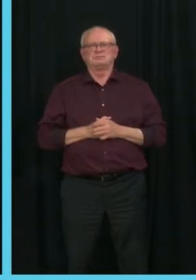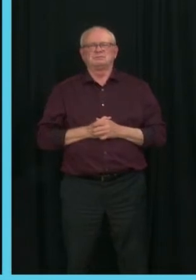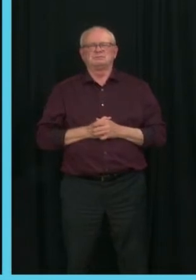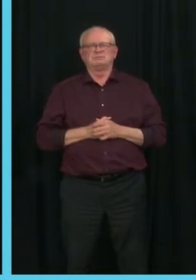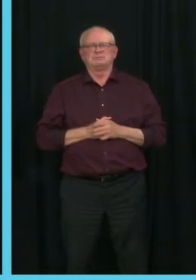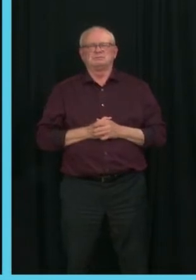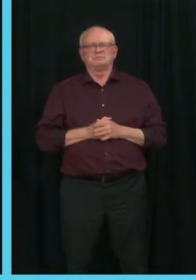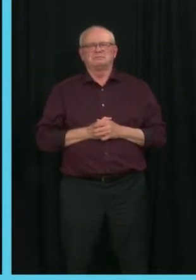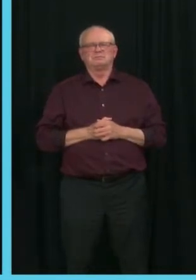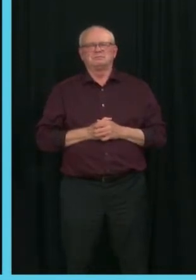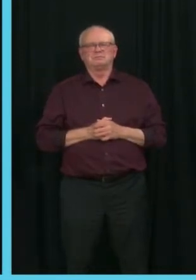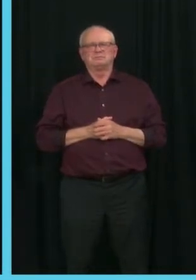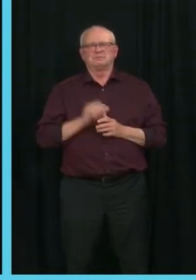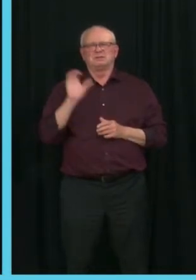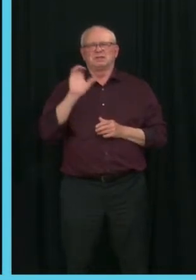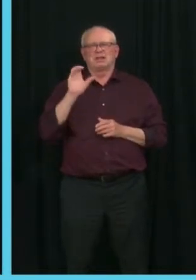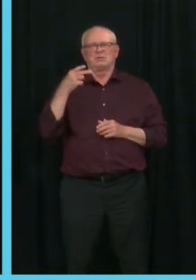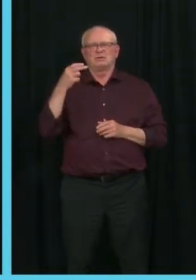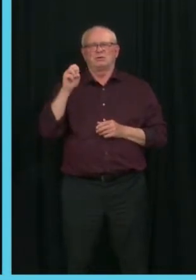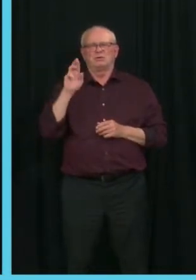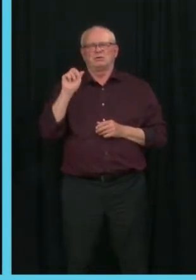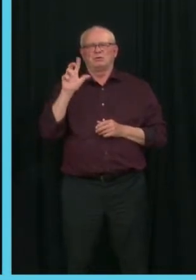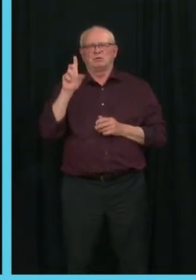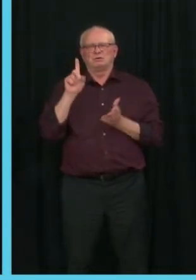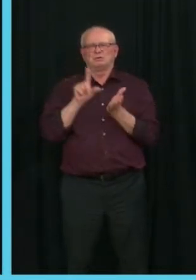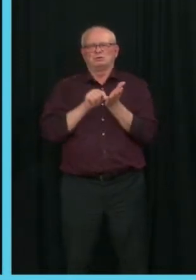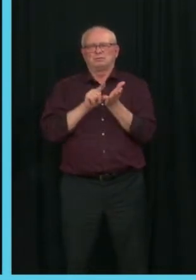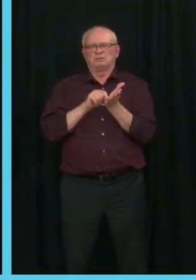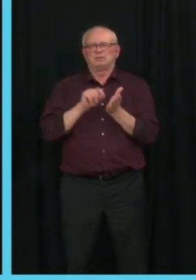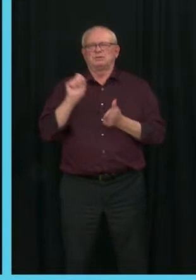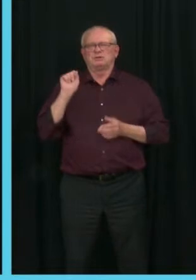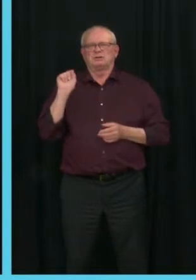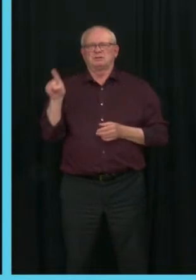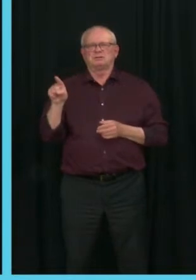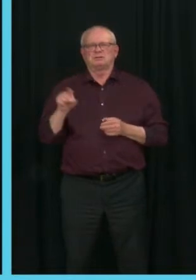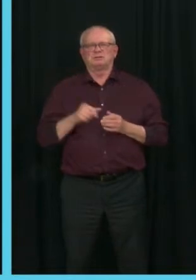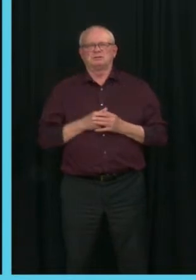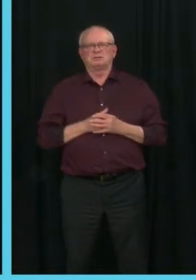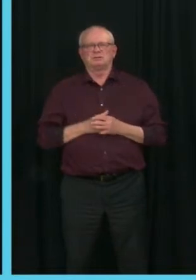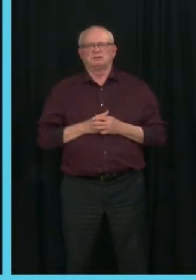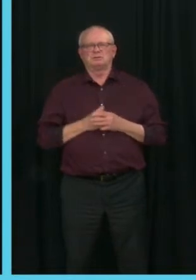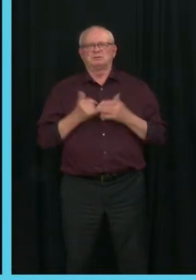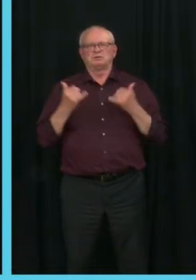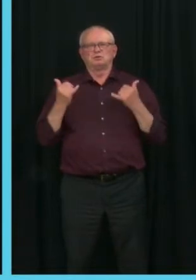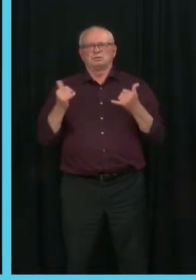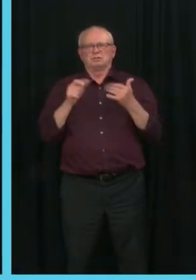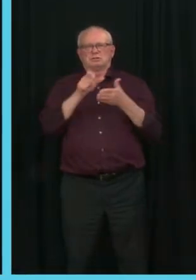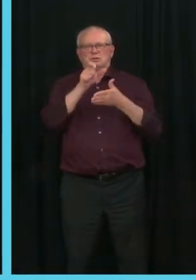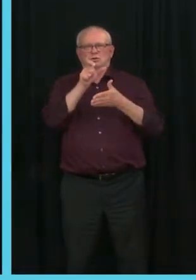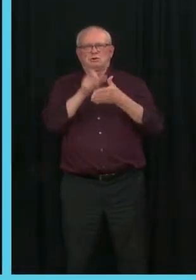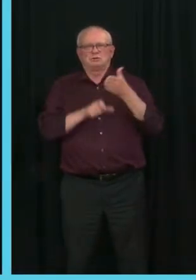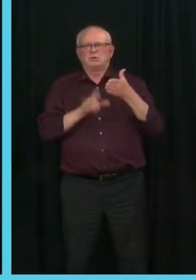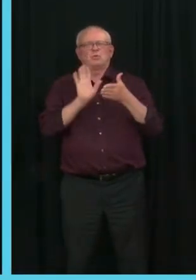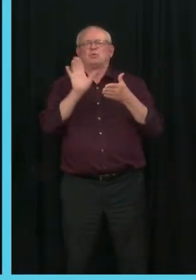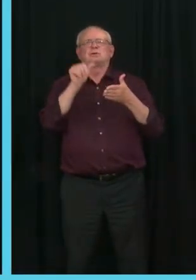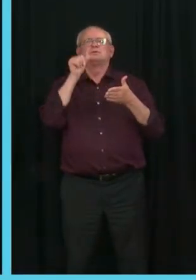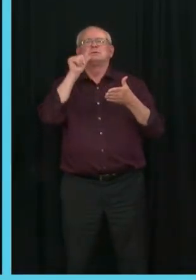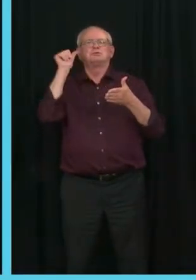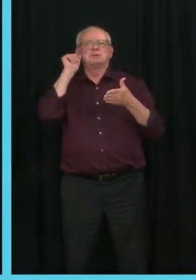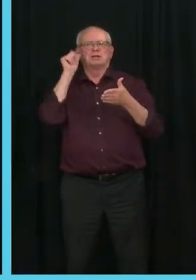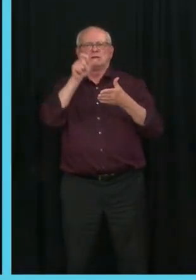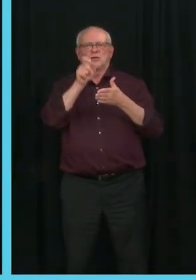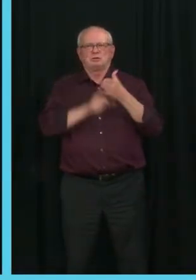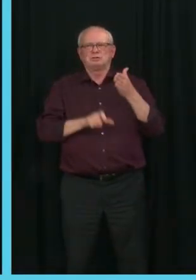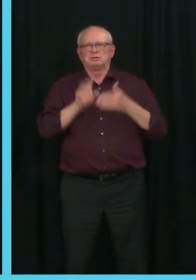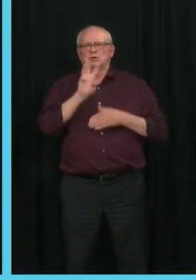Braid, Calgary Herald. Yeah, there was a article in the Western Standard yesterday saying that